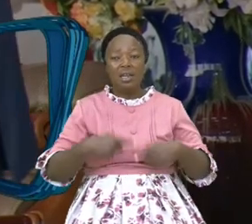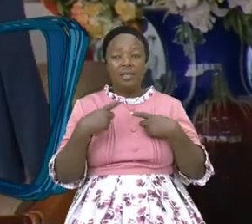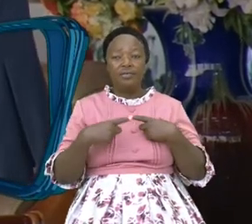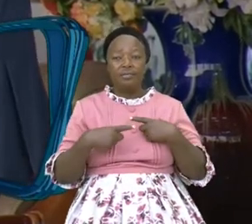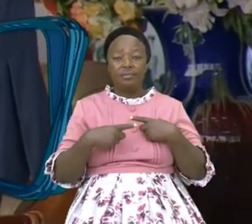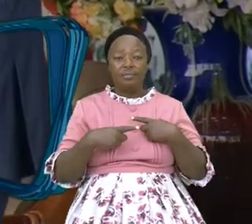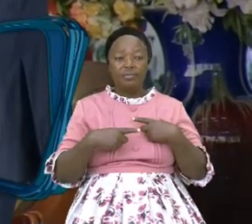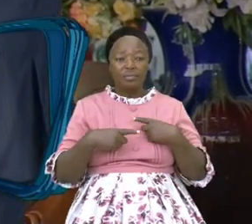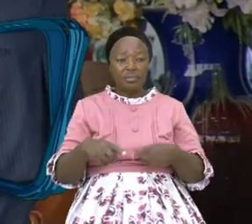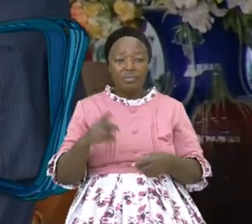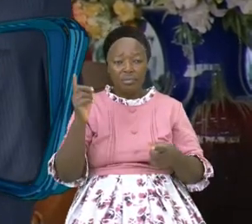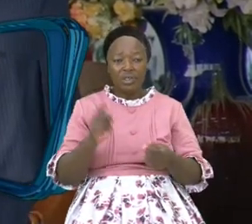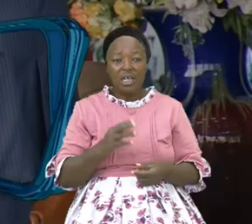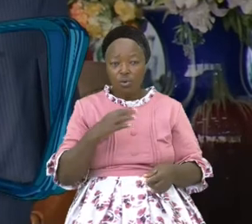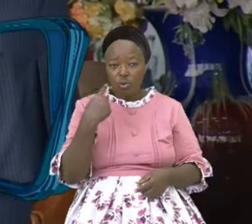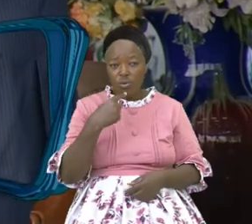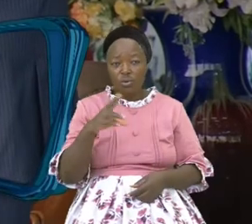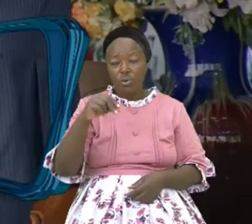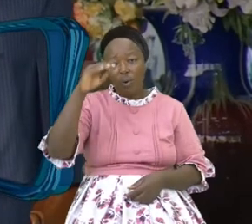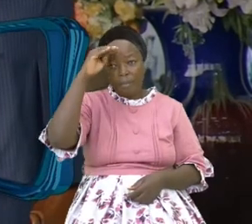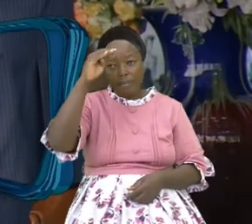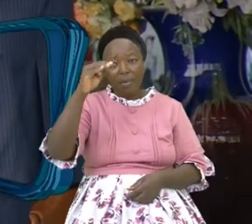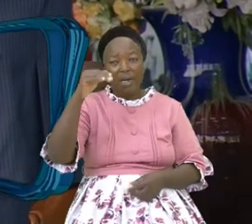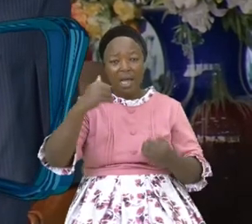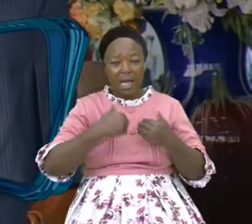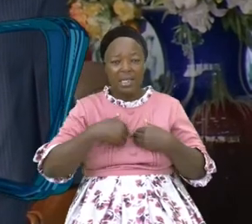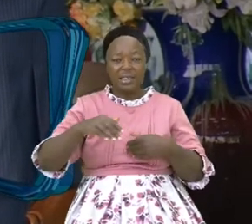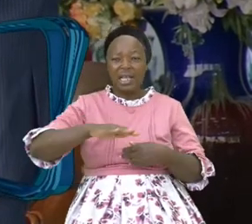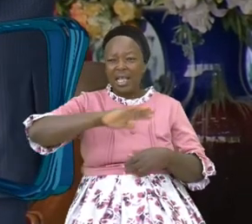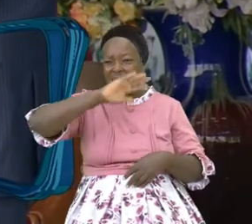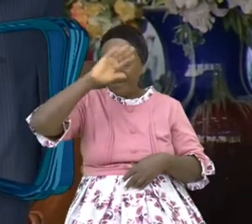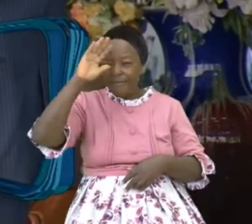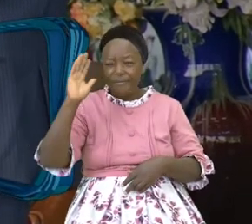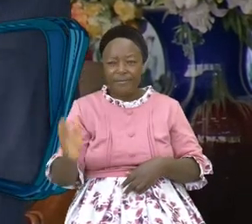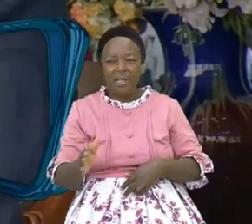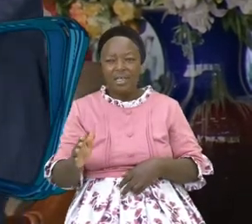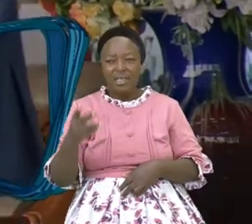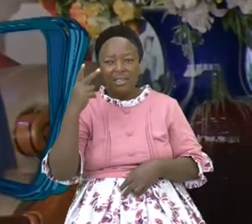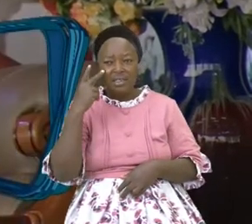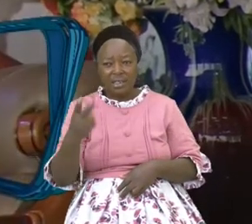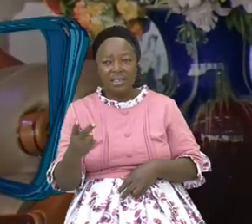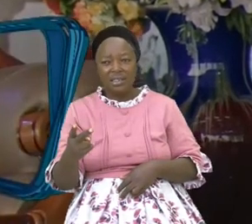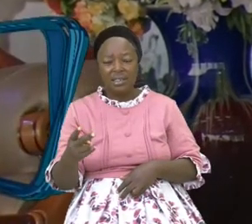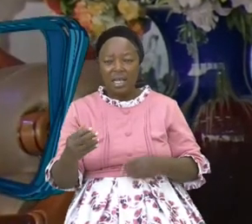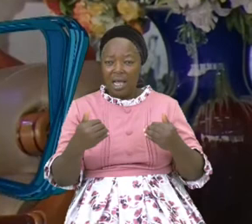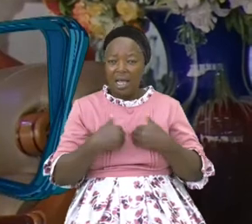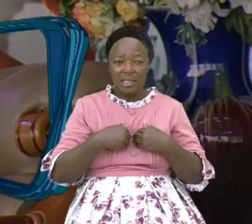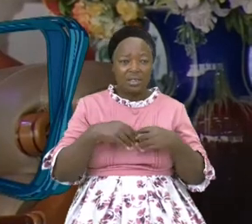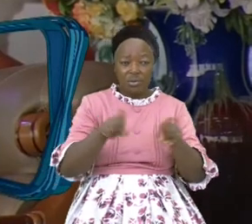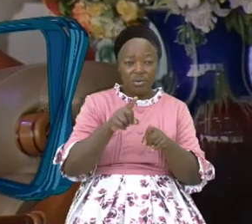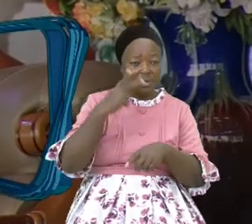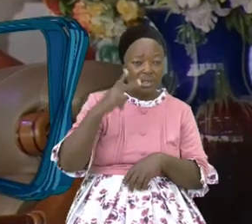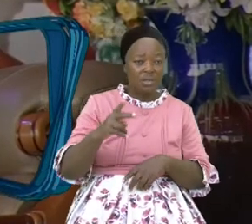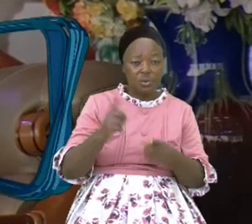unto, whom no man has ever seen nor can see, to whom be